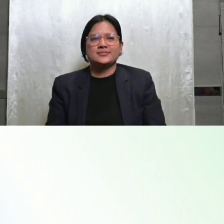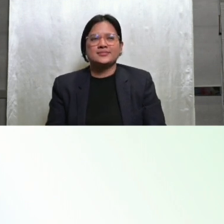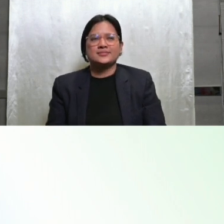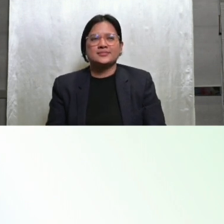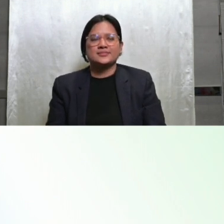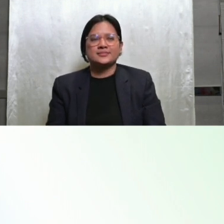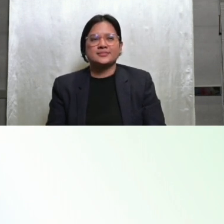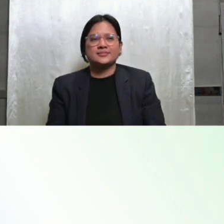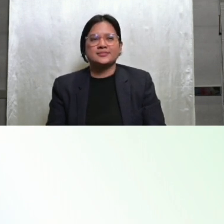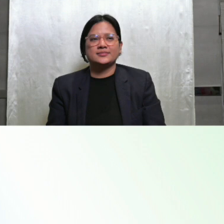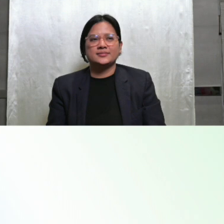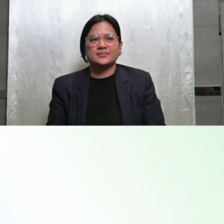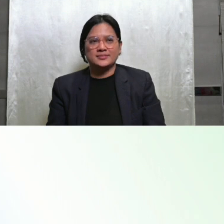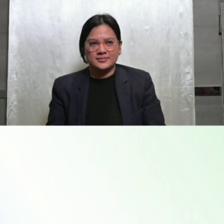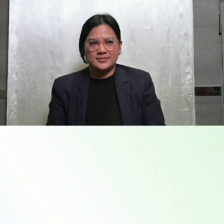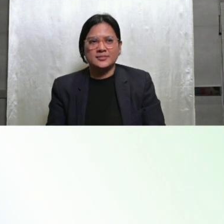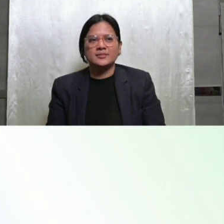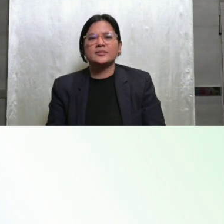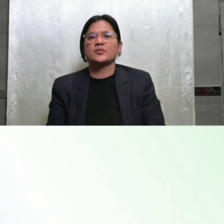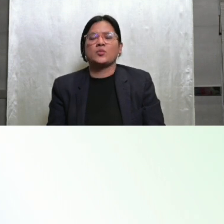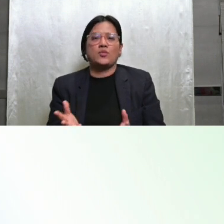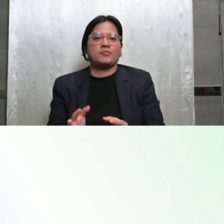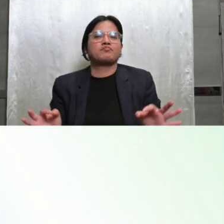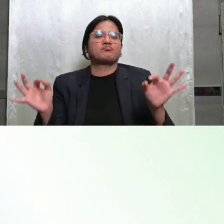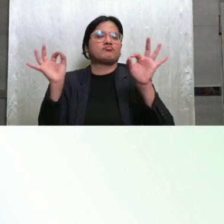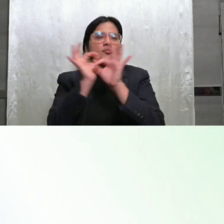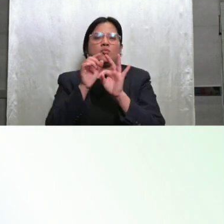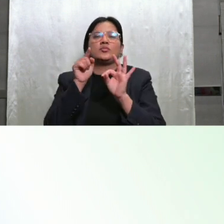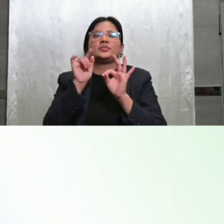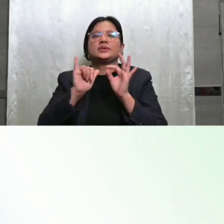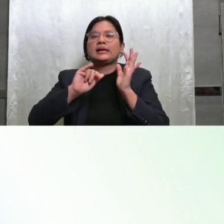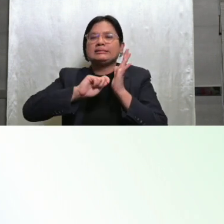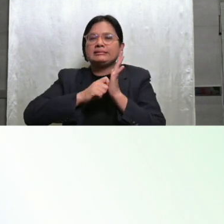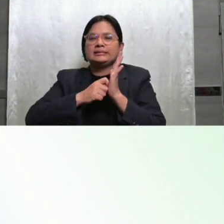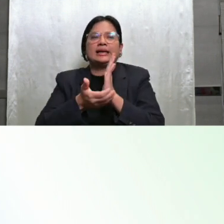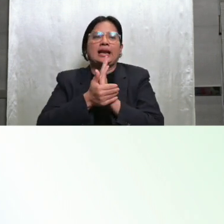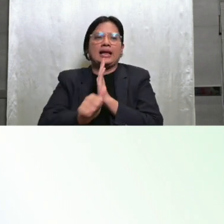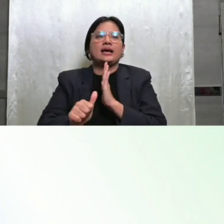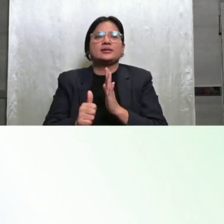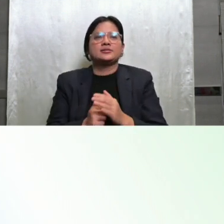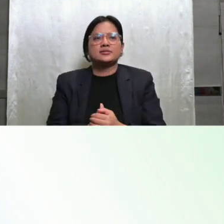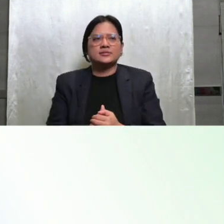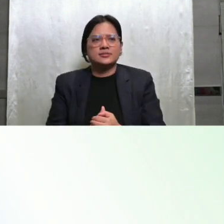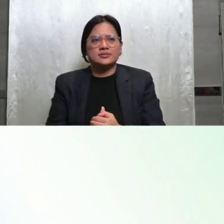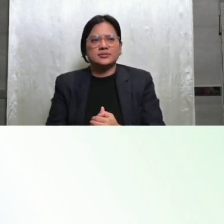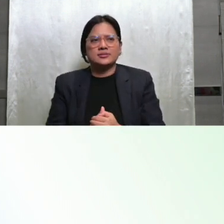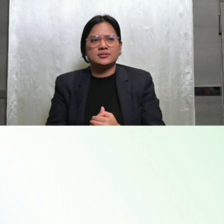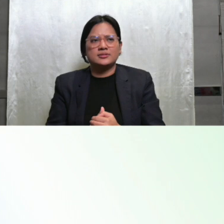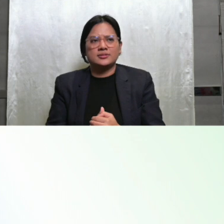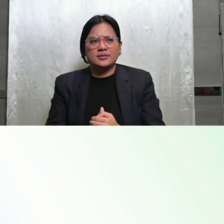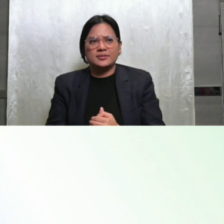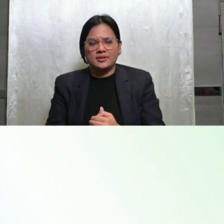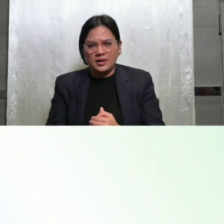But how technology transforms learning? And I think this is the main message